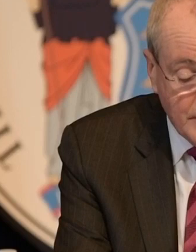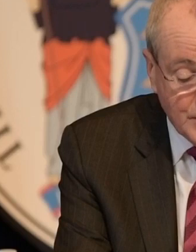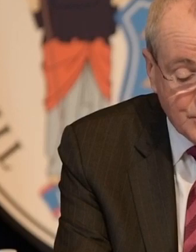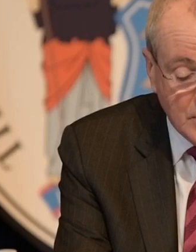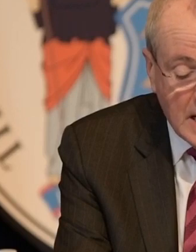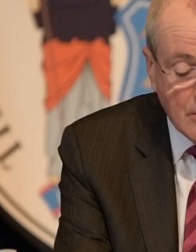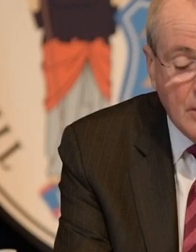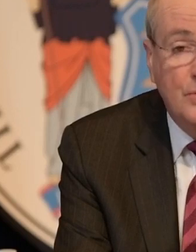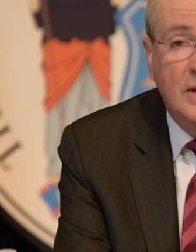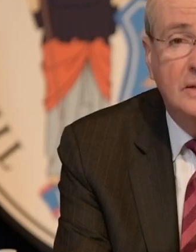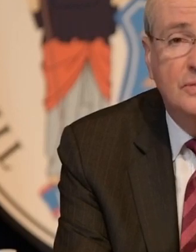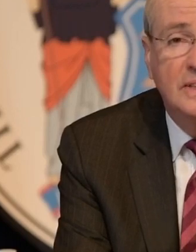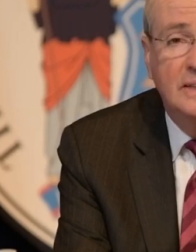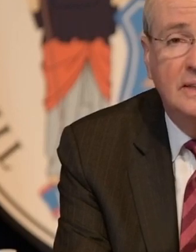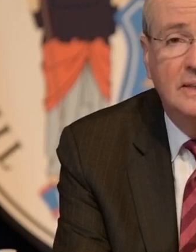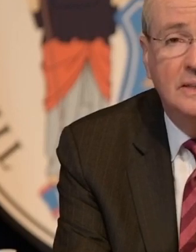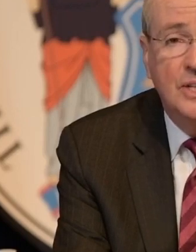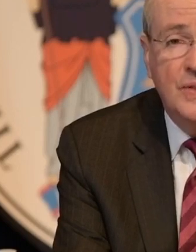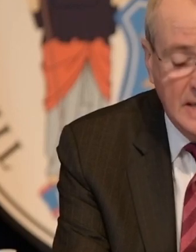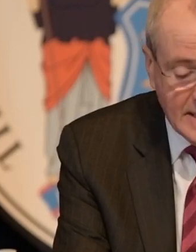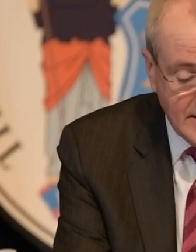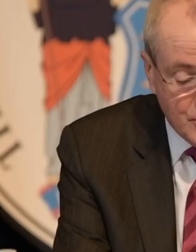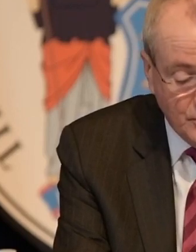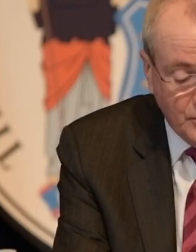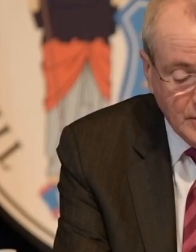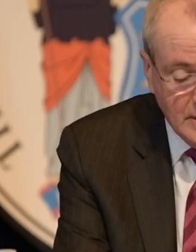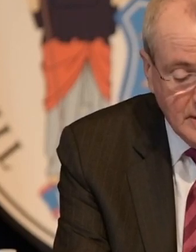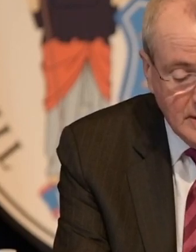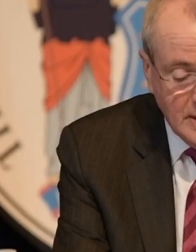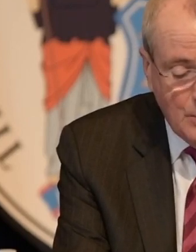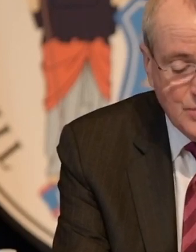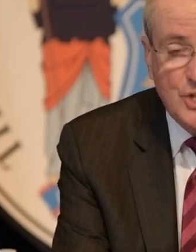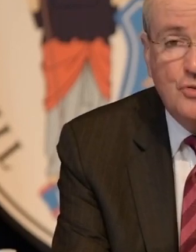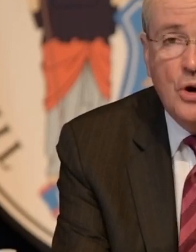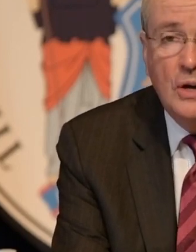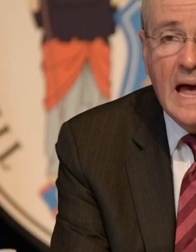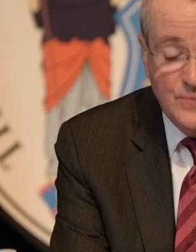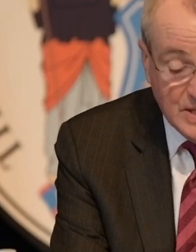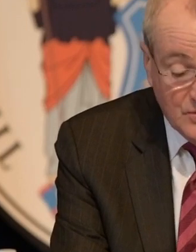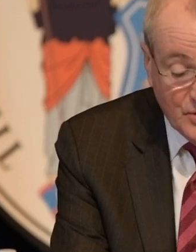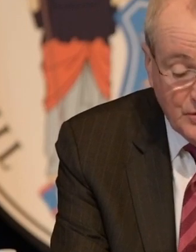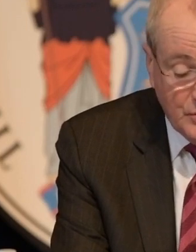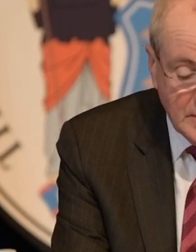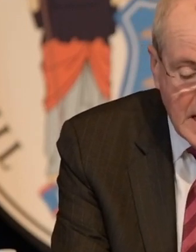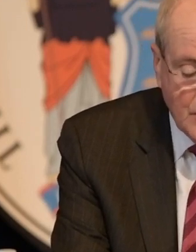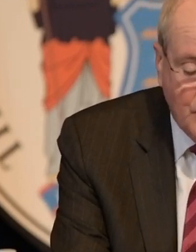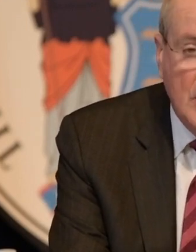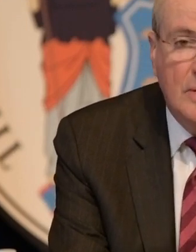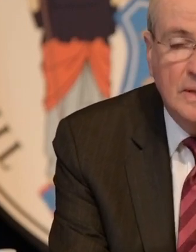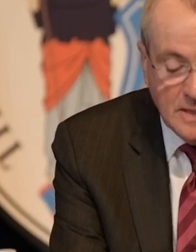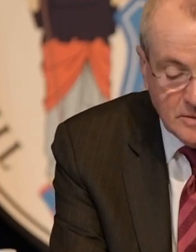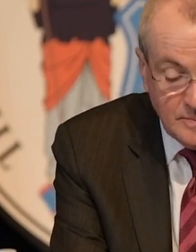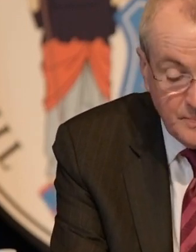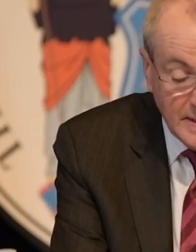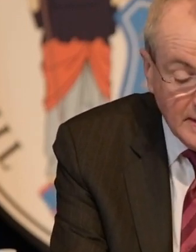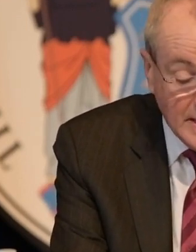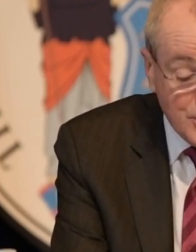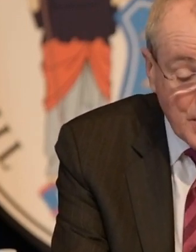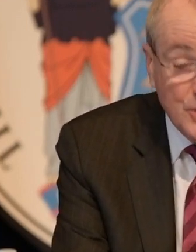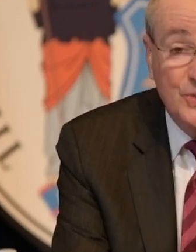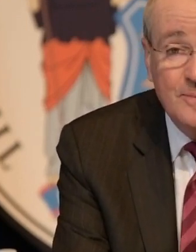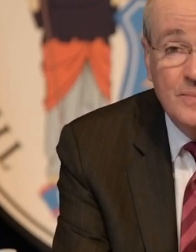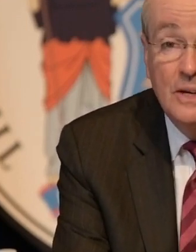Foreign Minister and High Representative to the United Nations. He was a strong advocate for his native Sierra Leone,